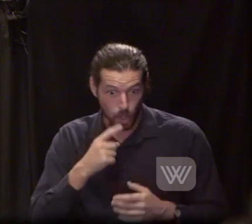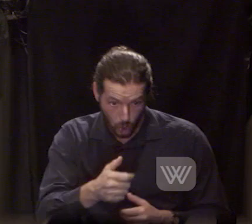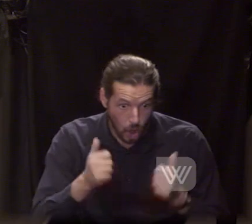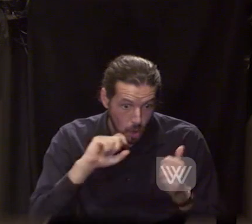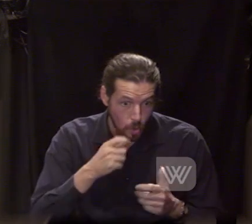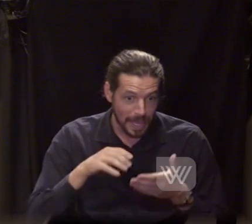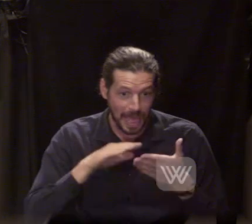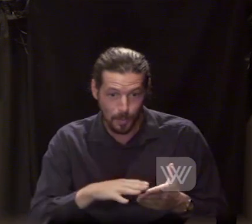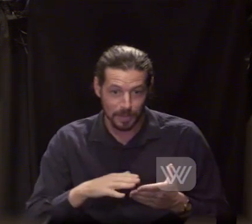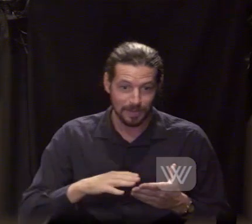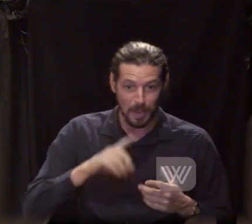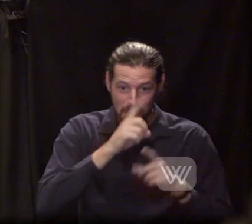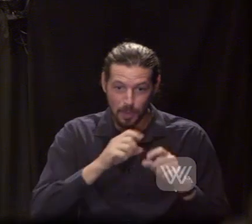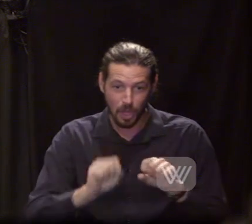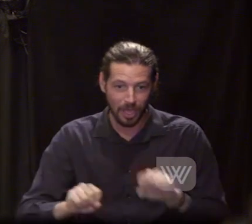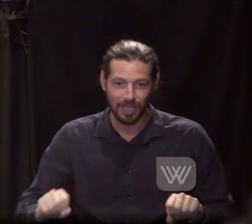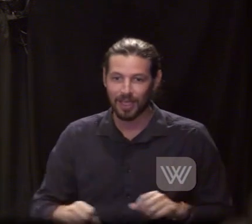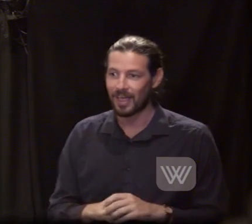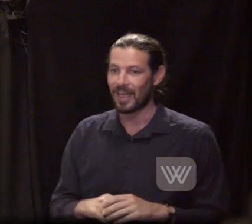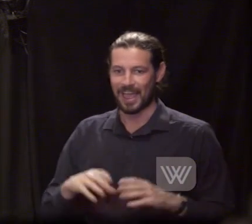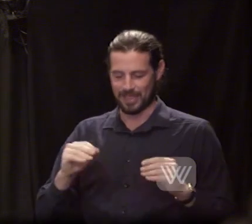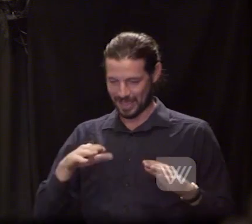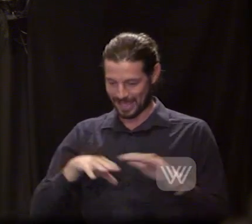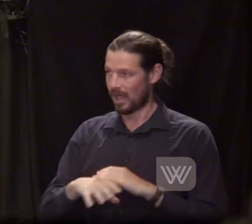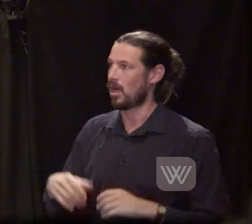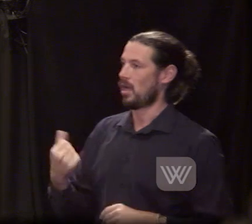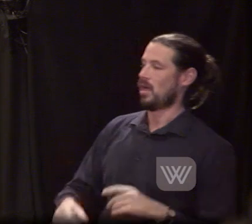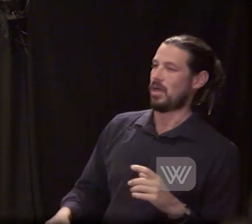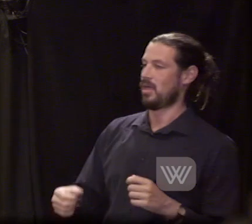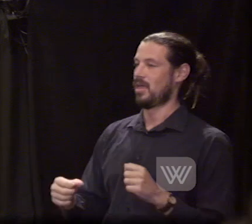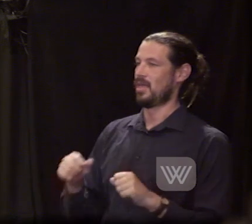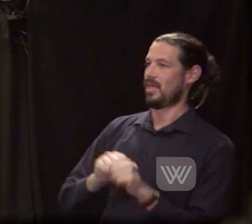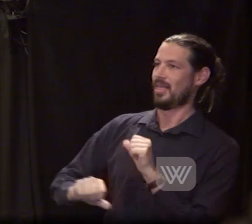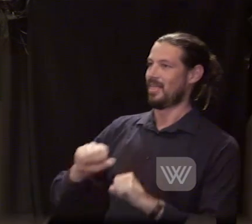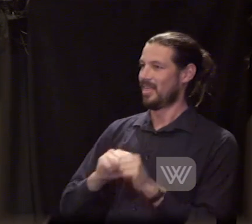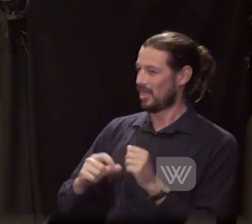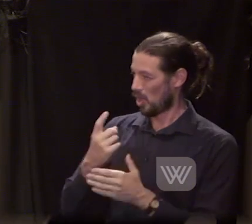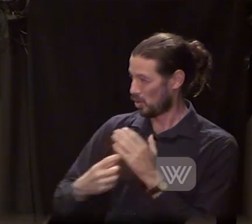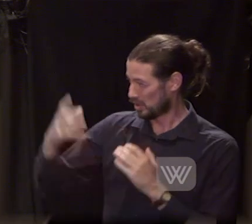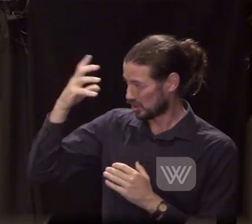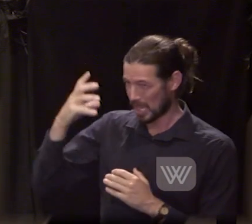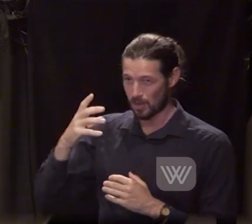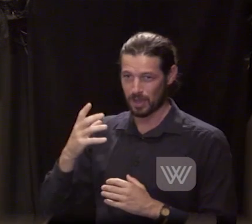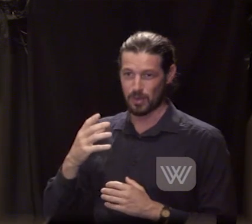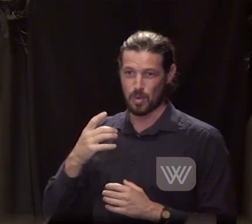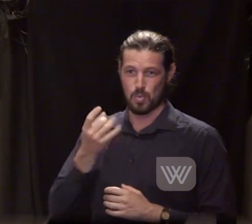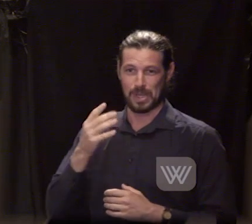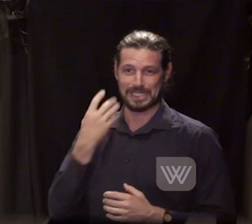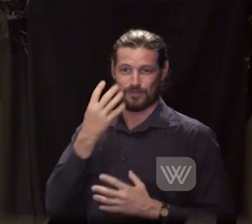you were in there that you could only have a shower every 3 days or something? NASA and